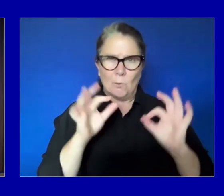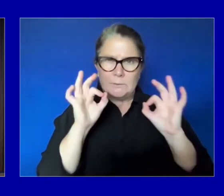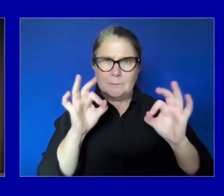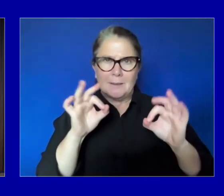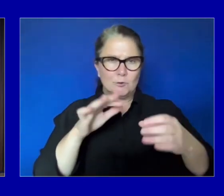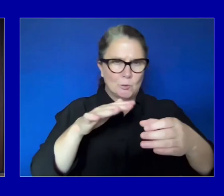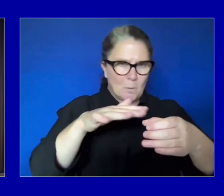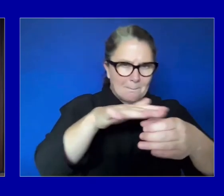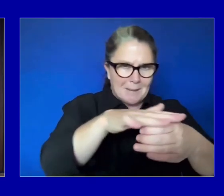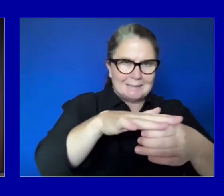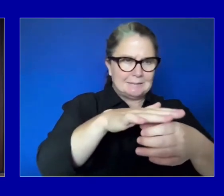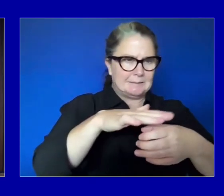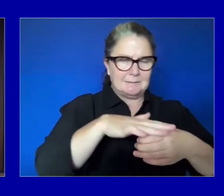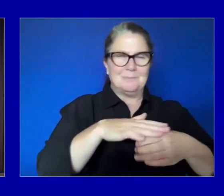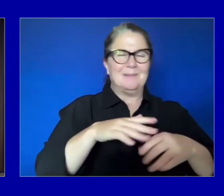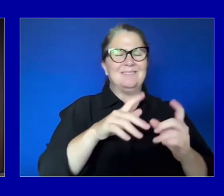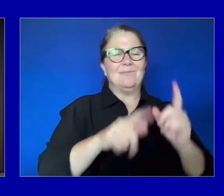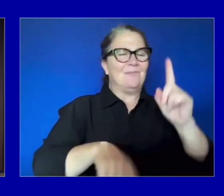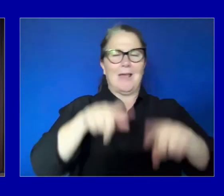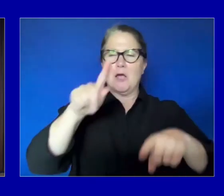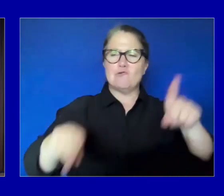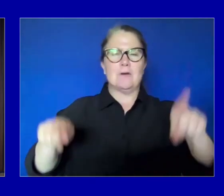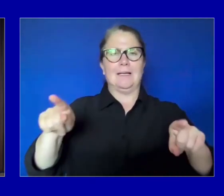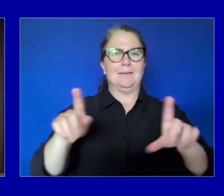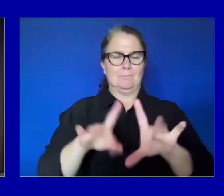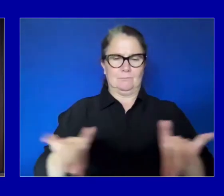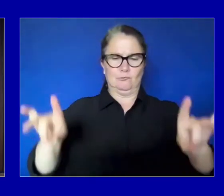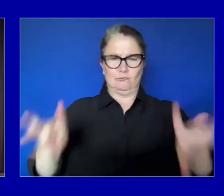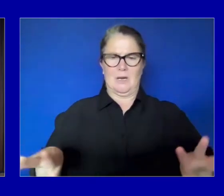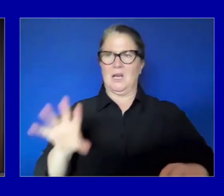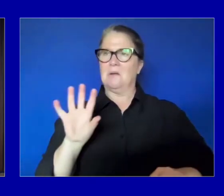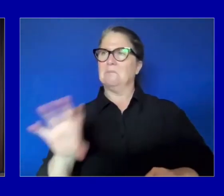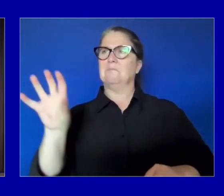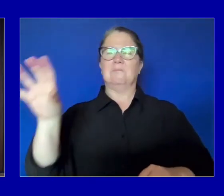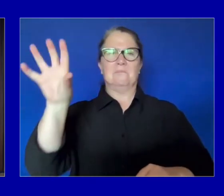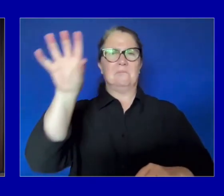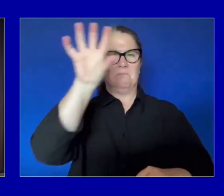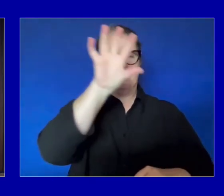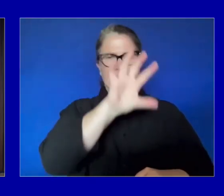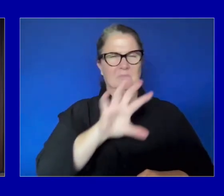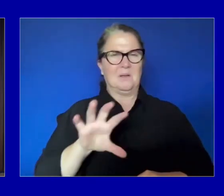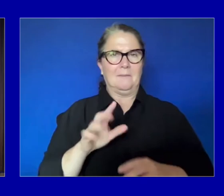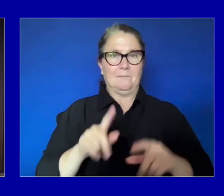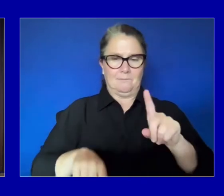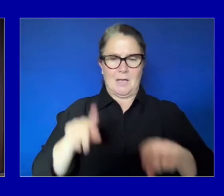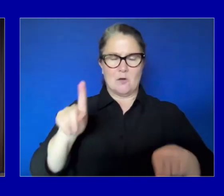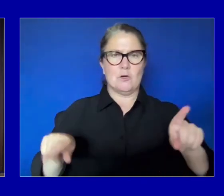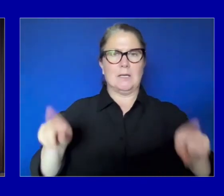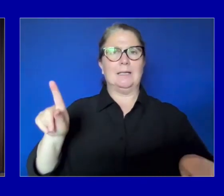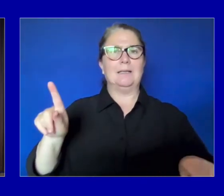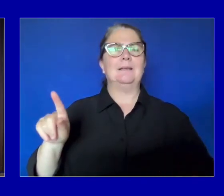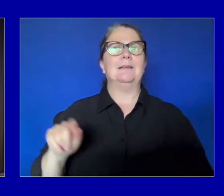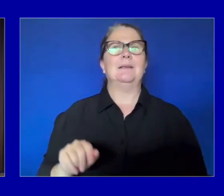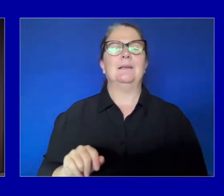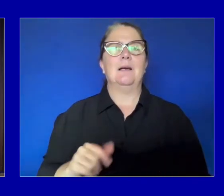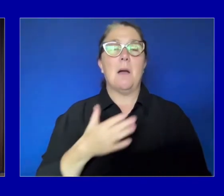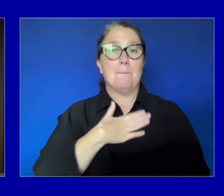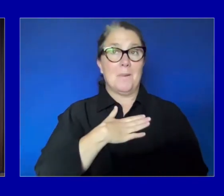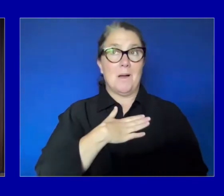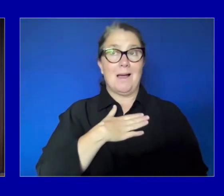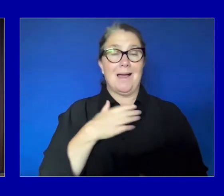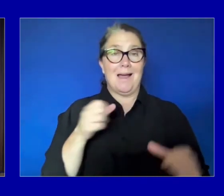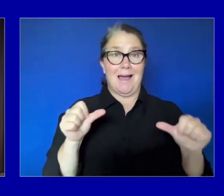country, but I guess from collecting it and, um, I learned from two aunties, um, Wumurang elders actually,